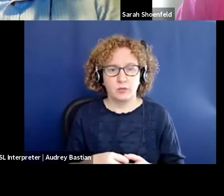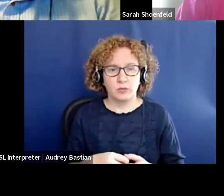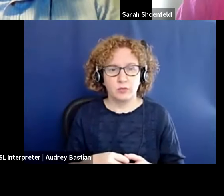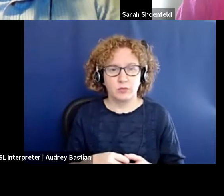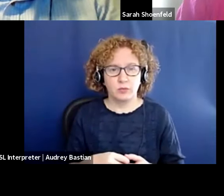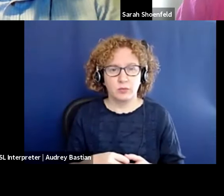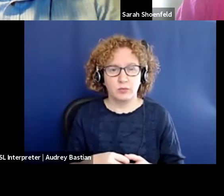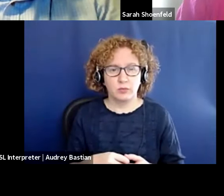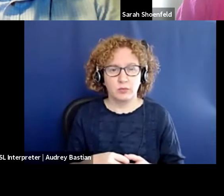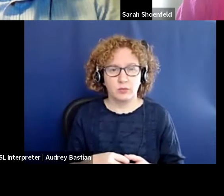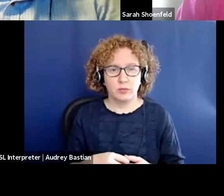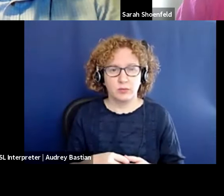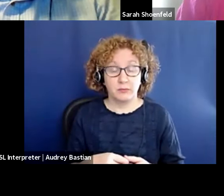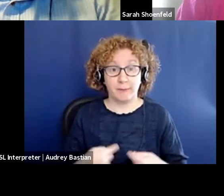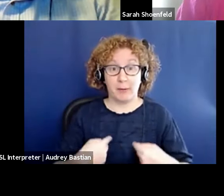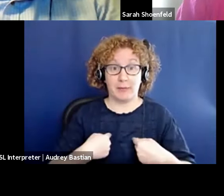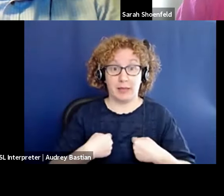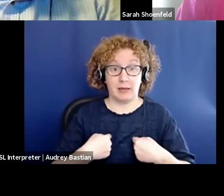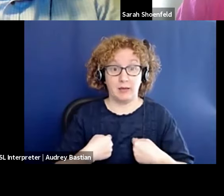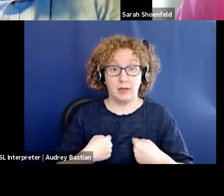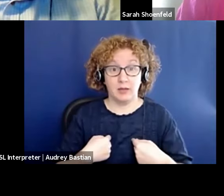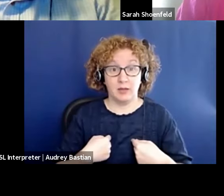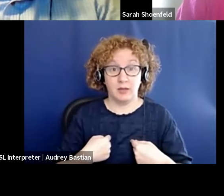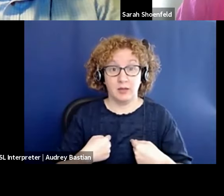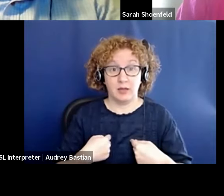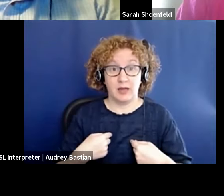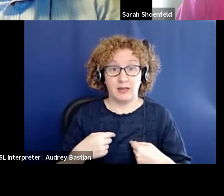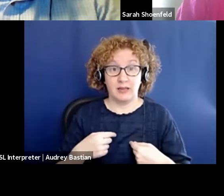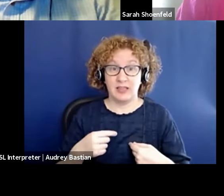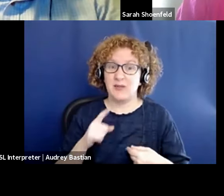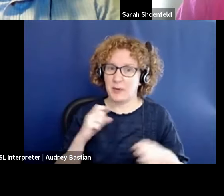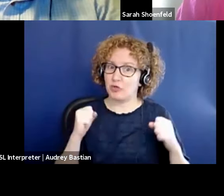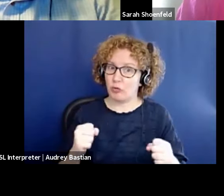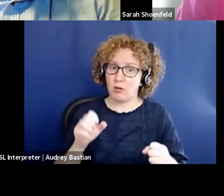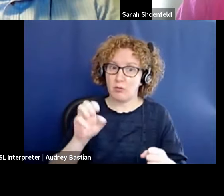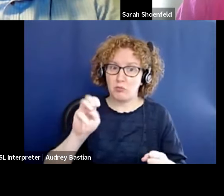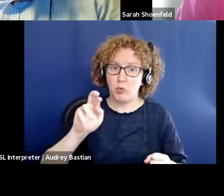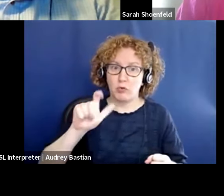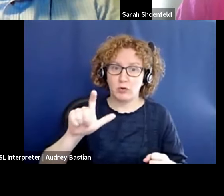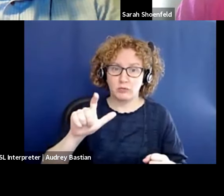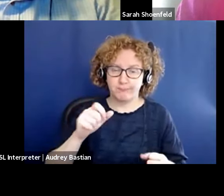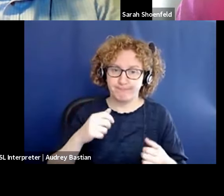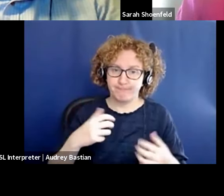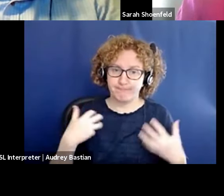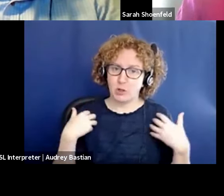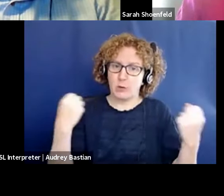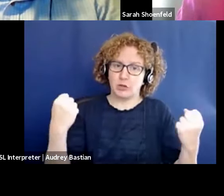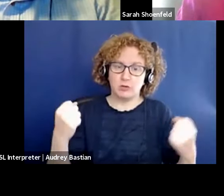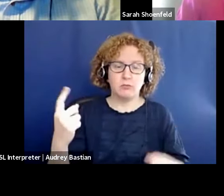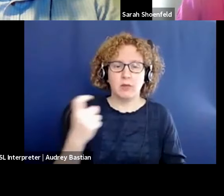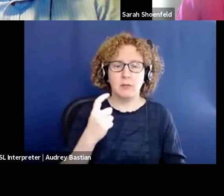And it's a very, to me, what moral strength he must have had. He came across the barrier and talked to